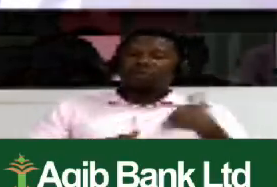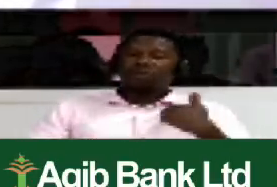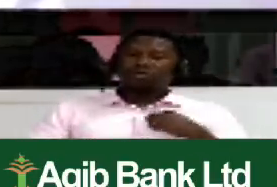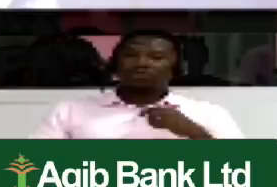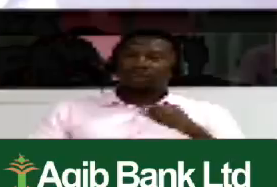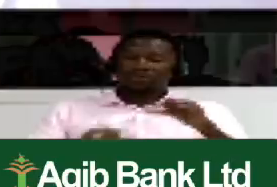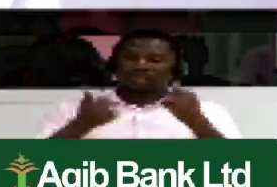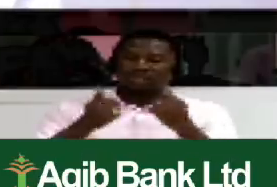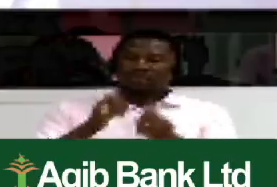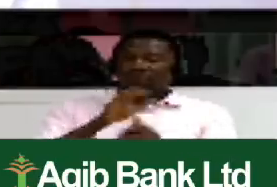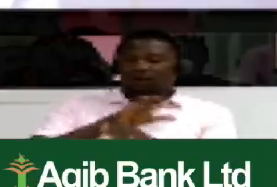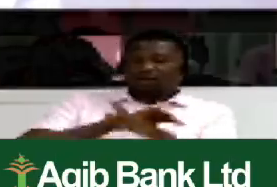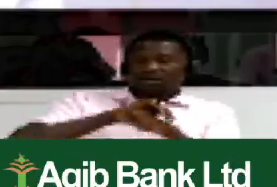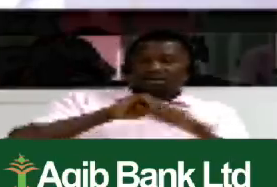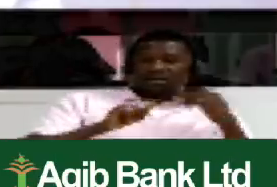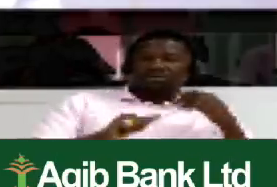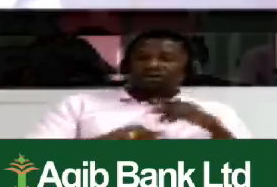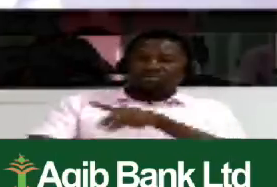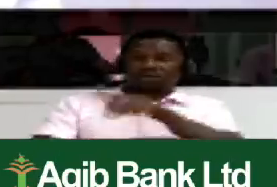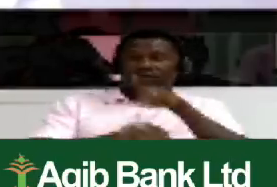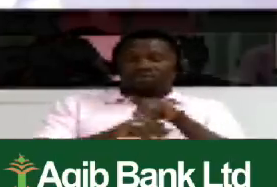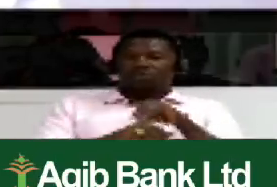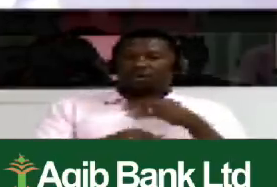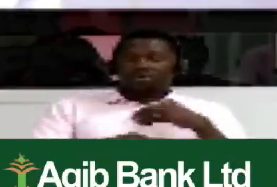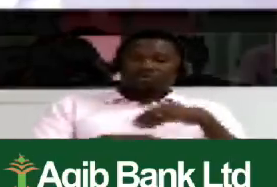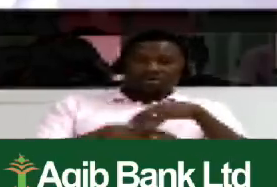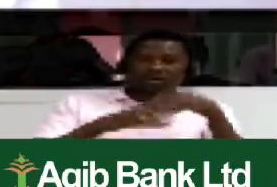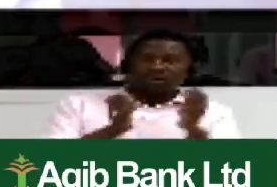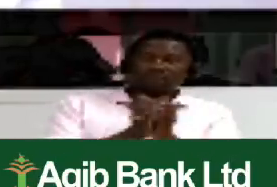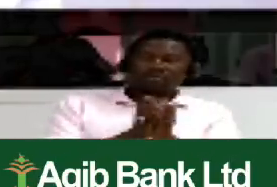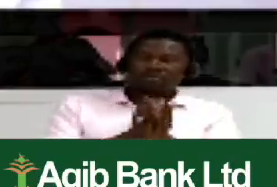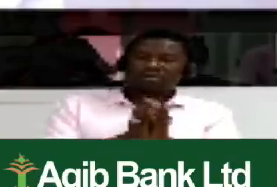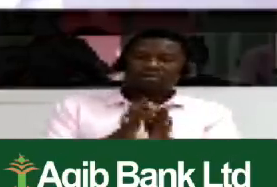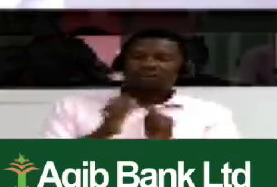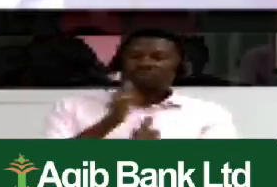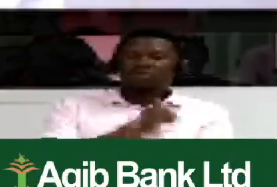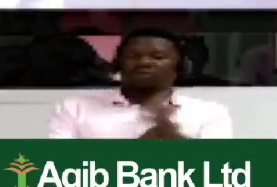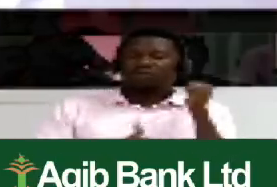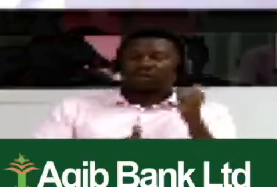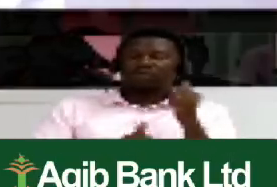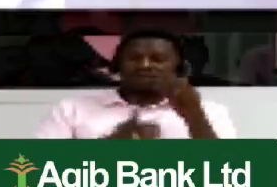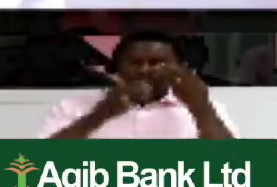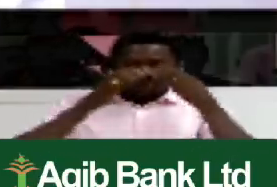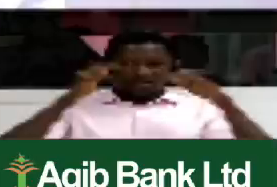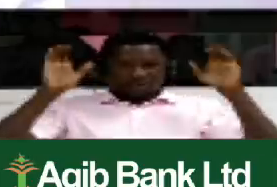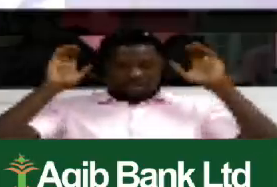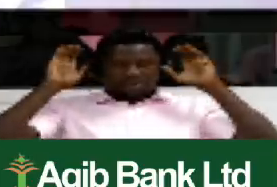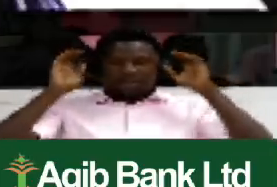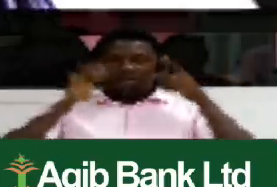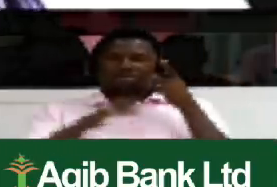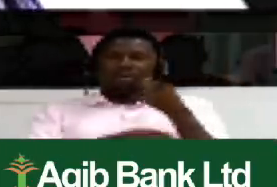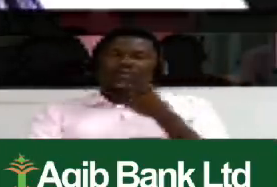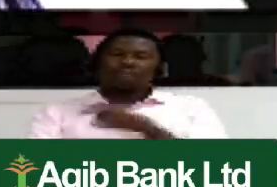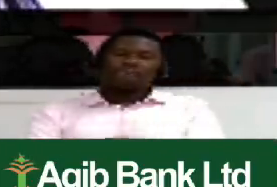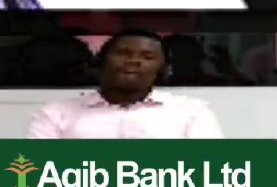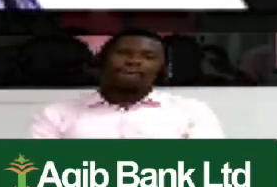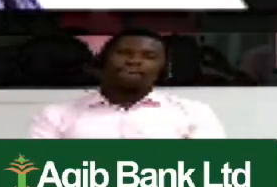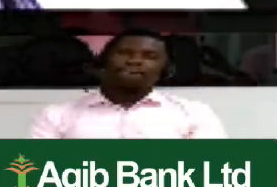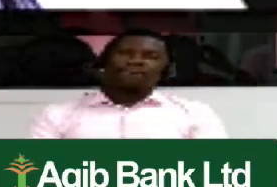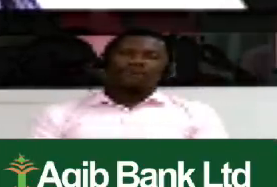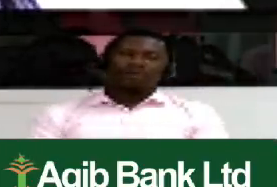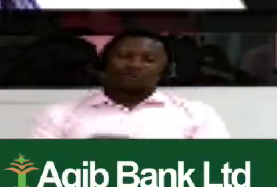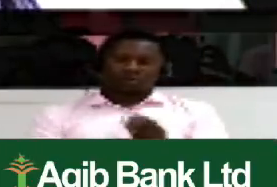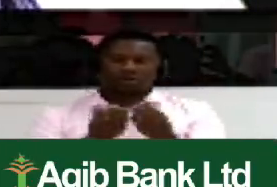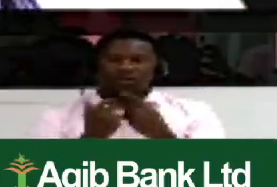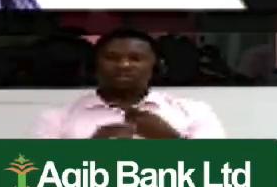of the premises, and then we were able to regroup them and then back at the college. So you told us